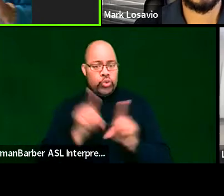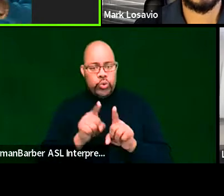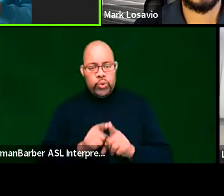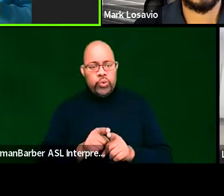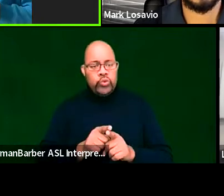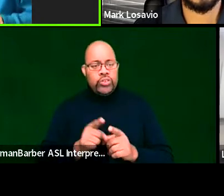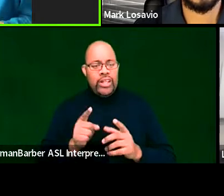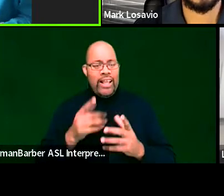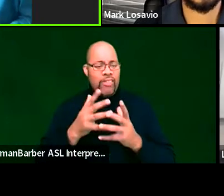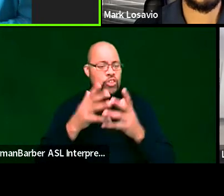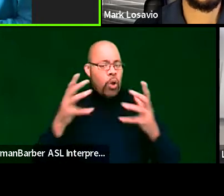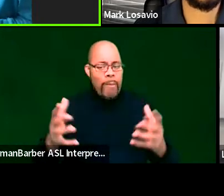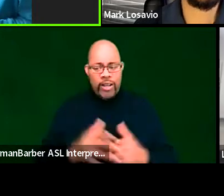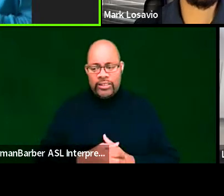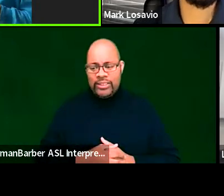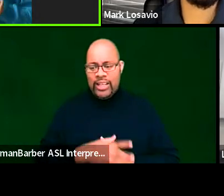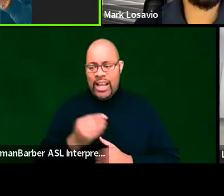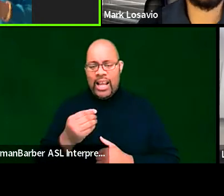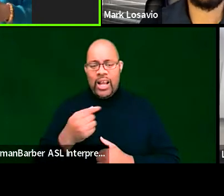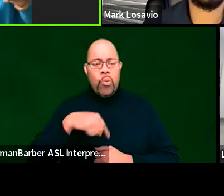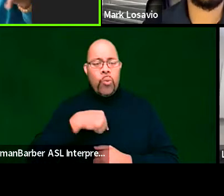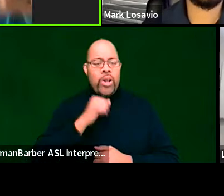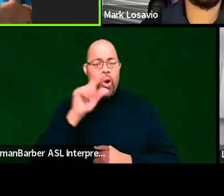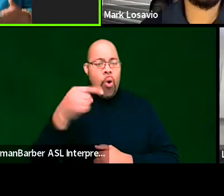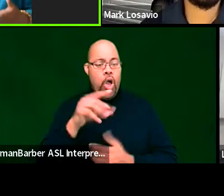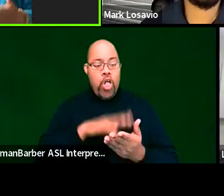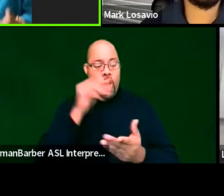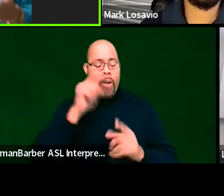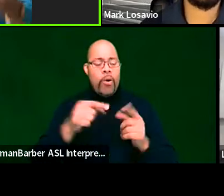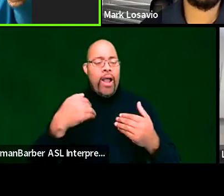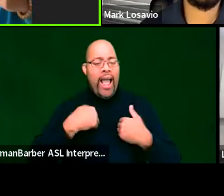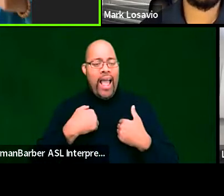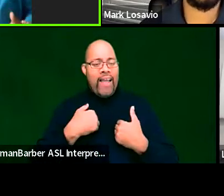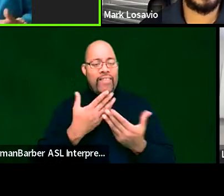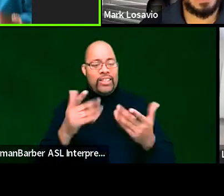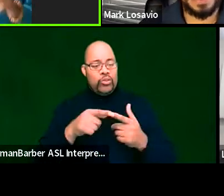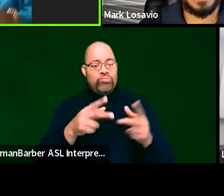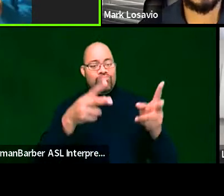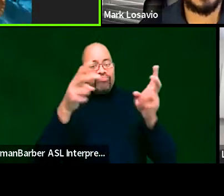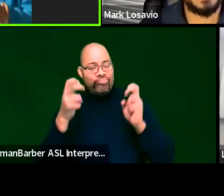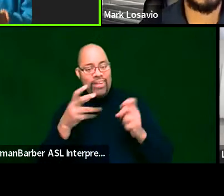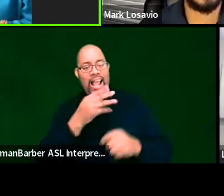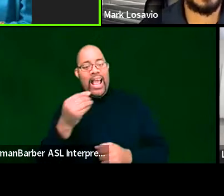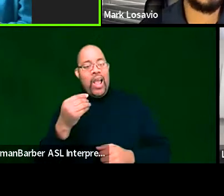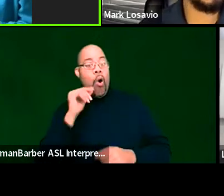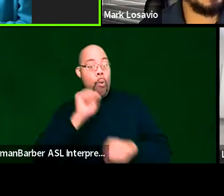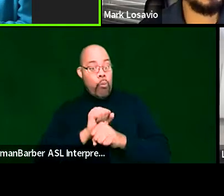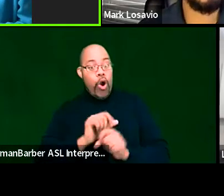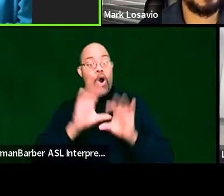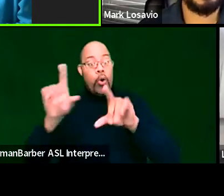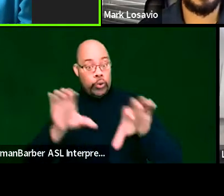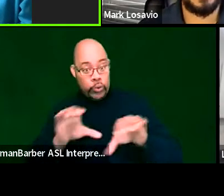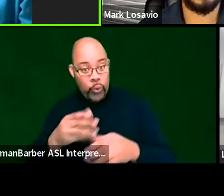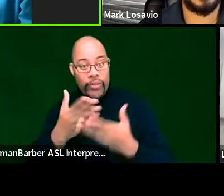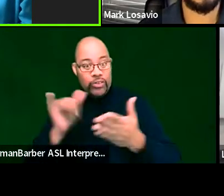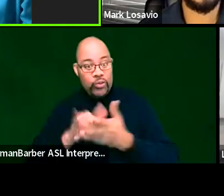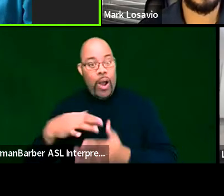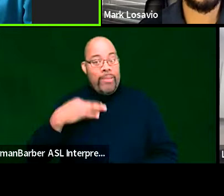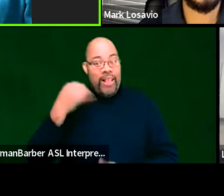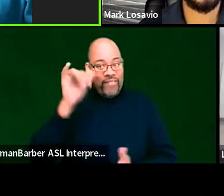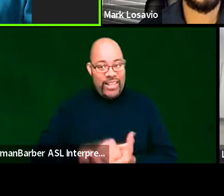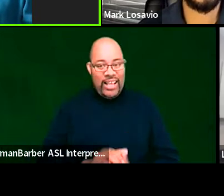so much, and we not only learn, but we have things to take away and homework to go do and things to apply